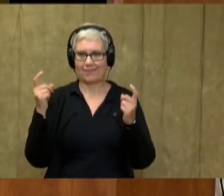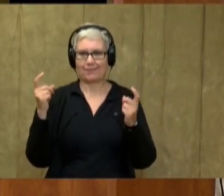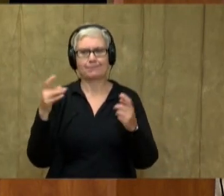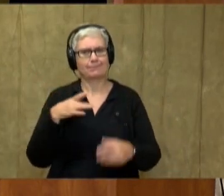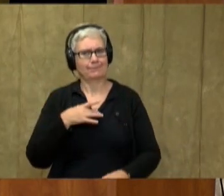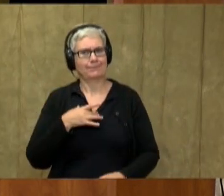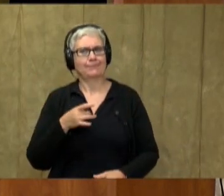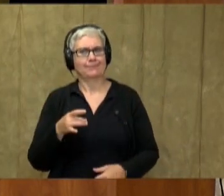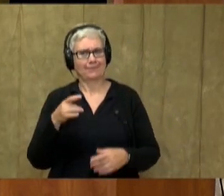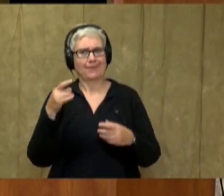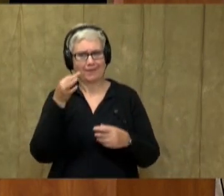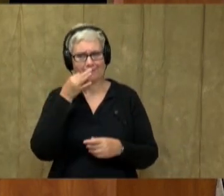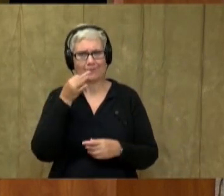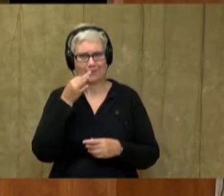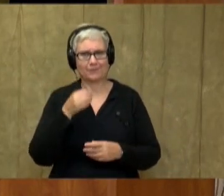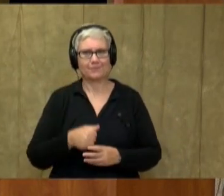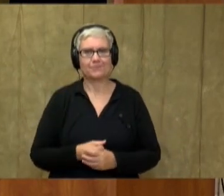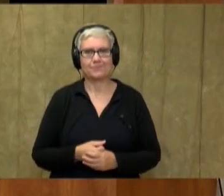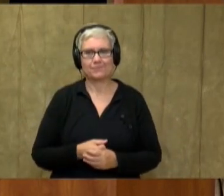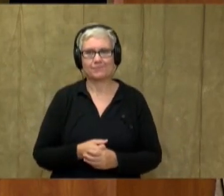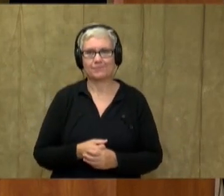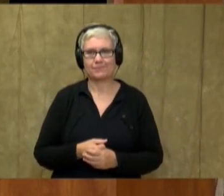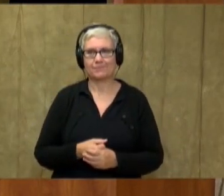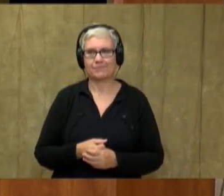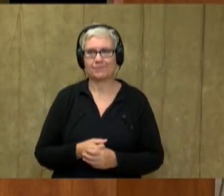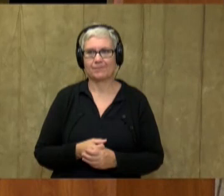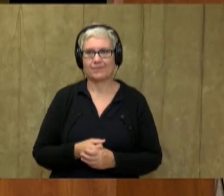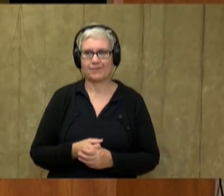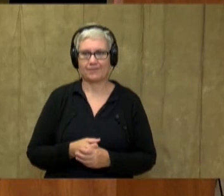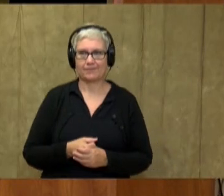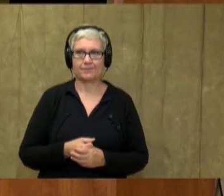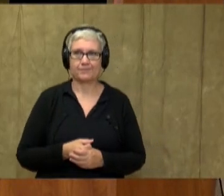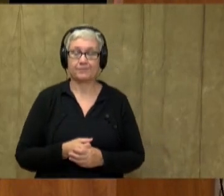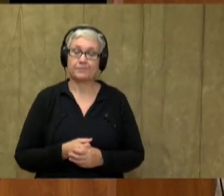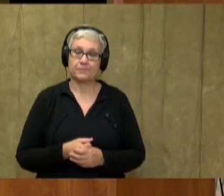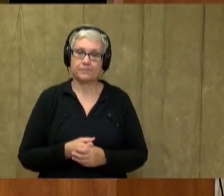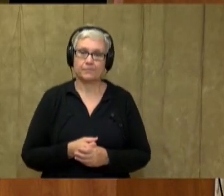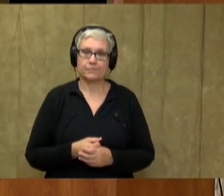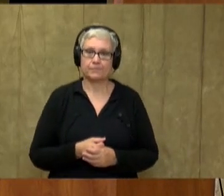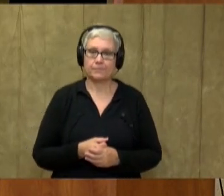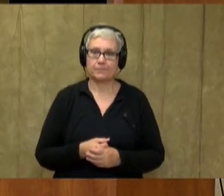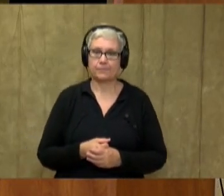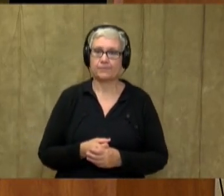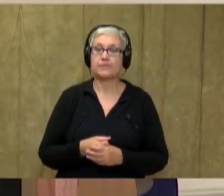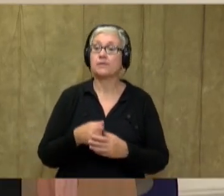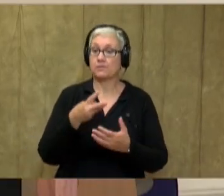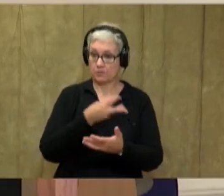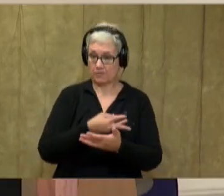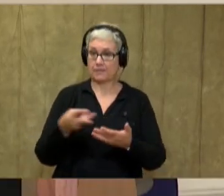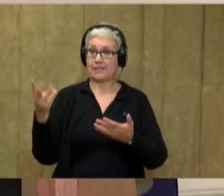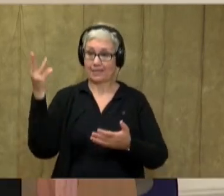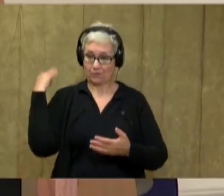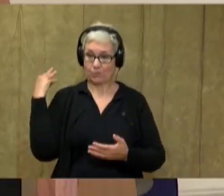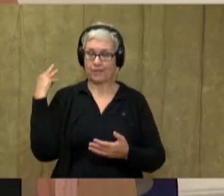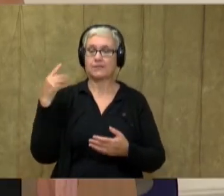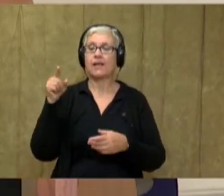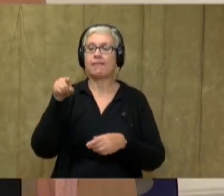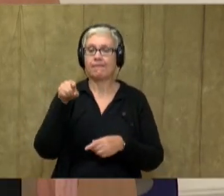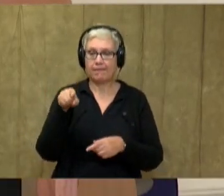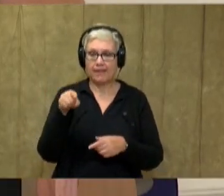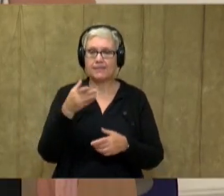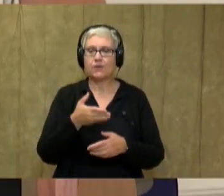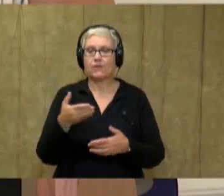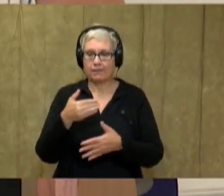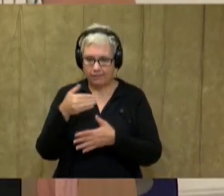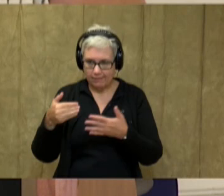food. All right, guys, so we're going to recap our time. Over these past 6 weeks, these are the things that you guys